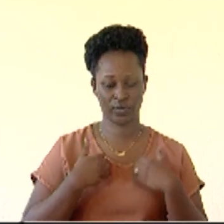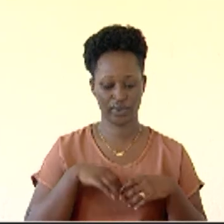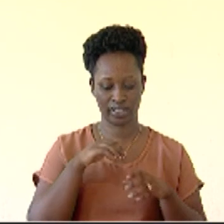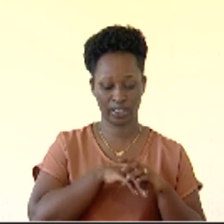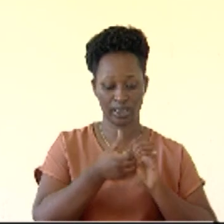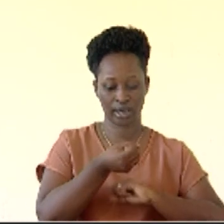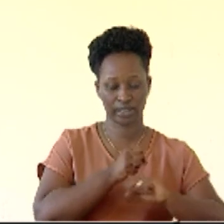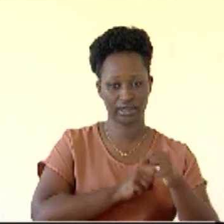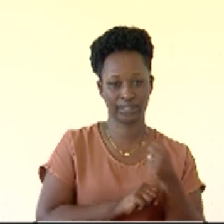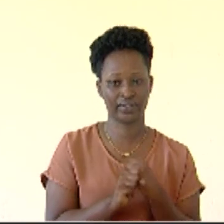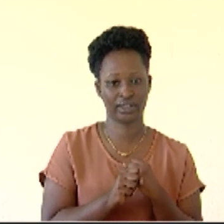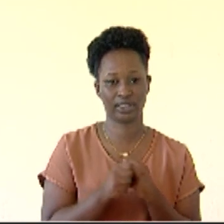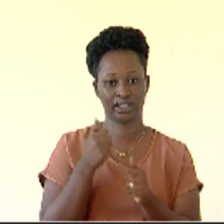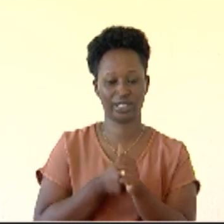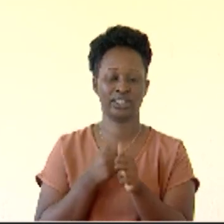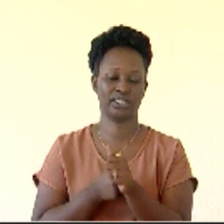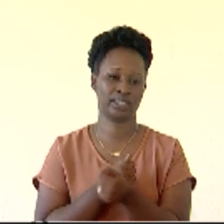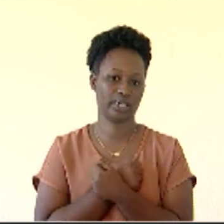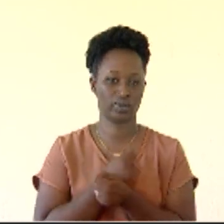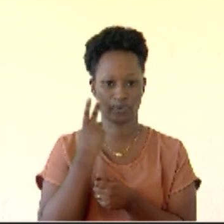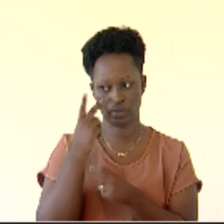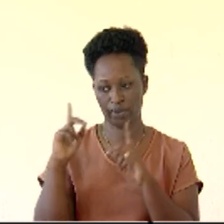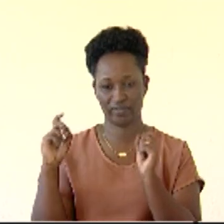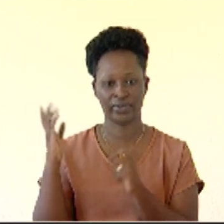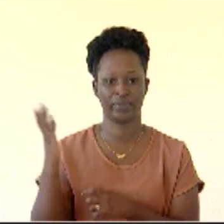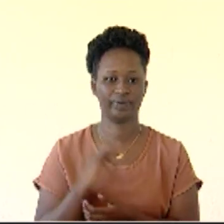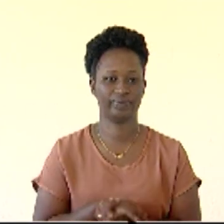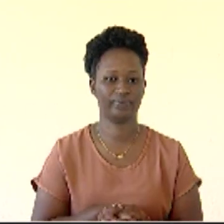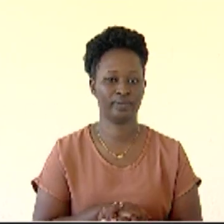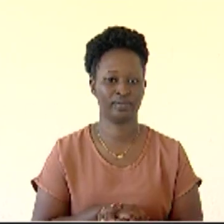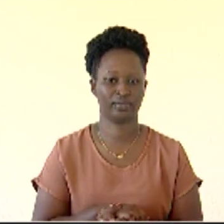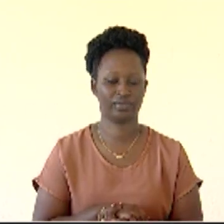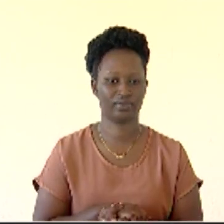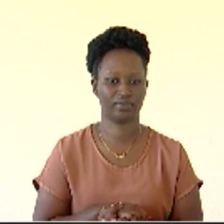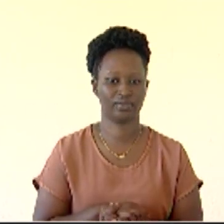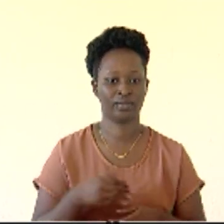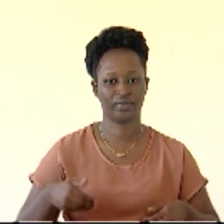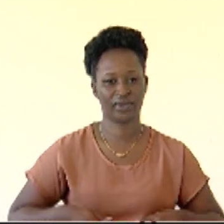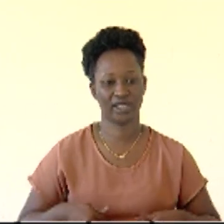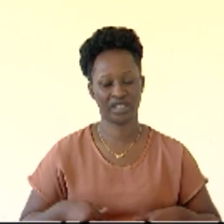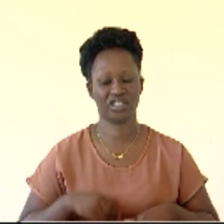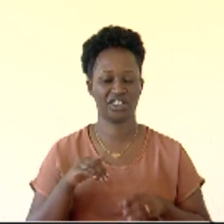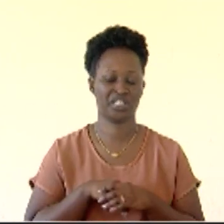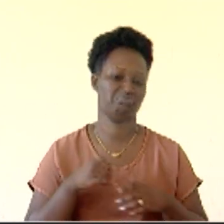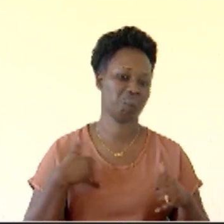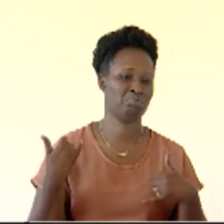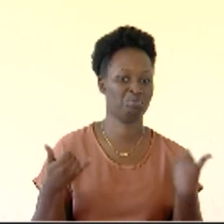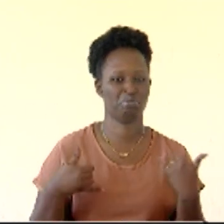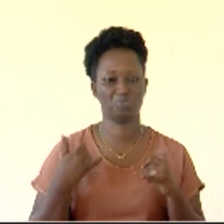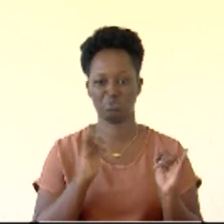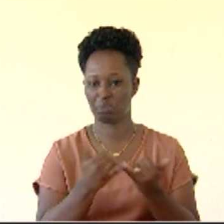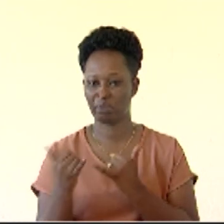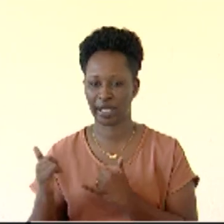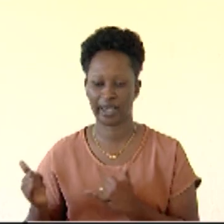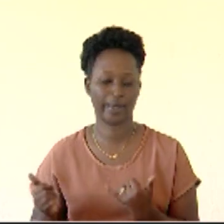Let's see the diagram here. Let us have this diagram. What do you see? Teenagers engaging in fun activities. They are playing, they